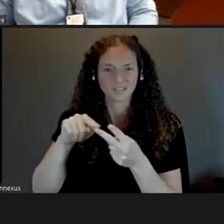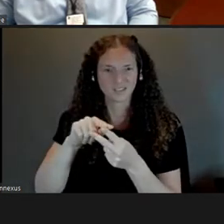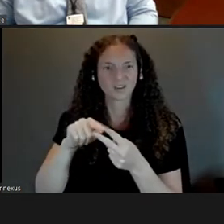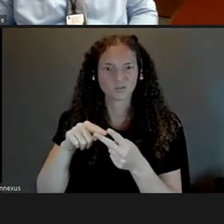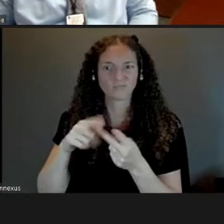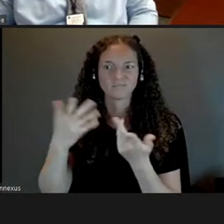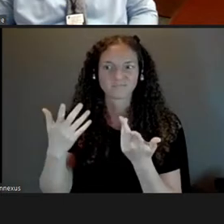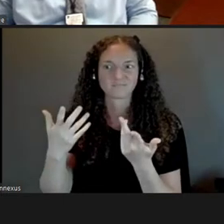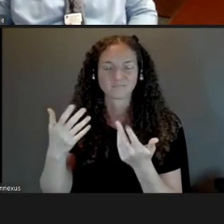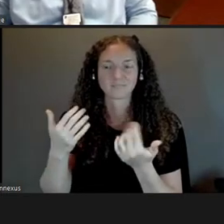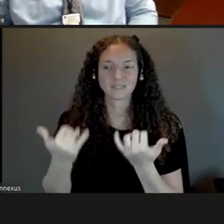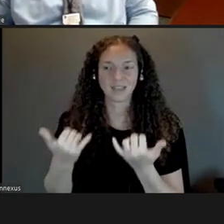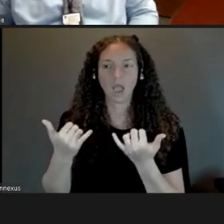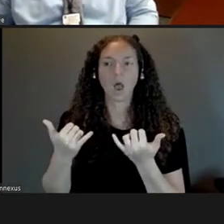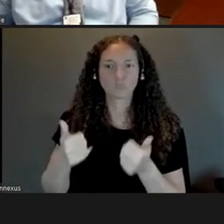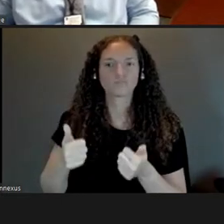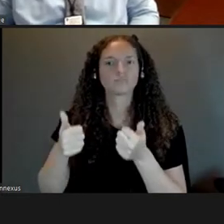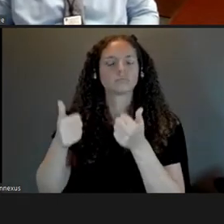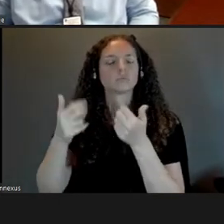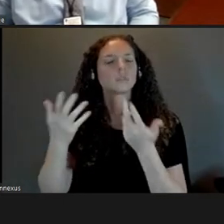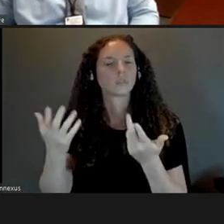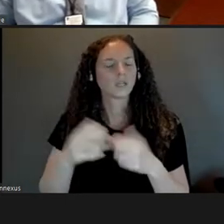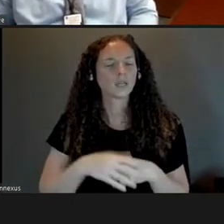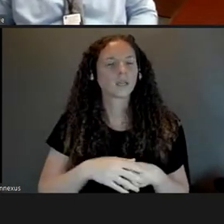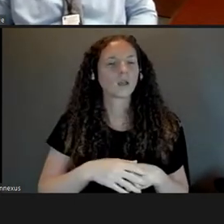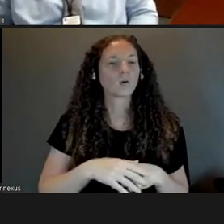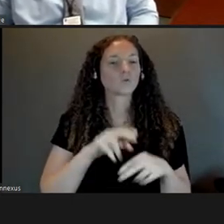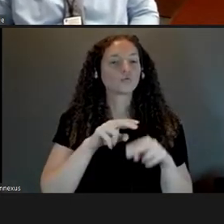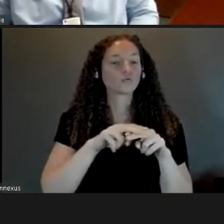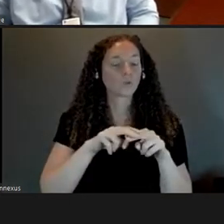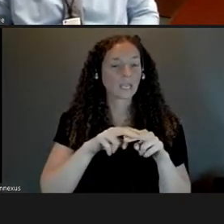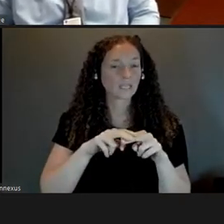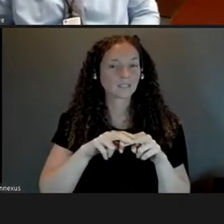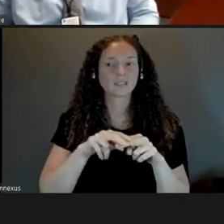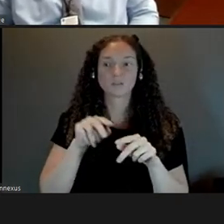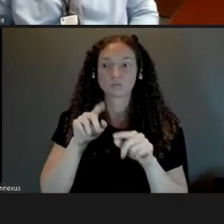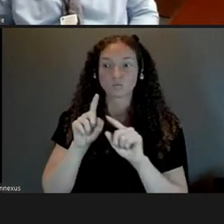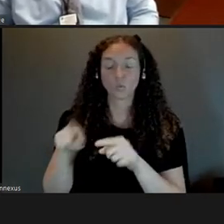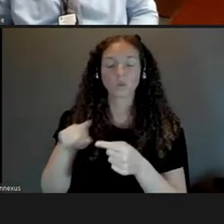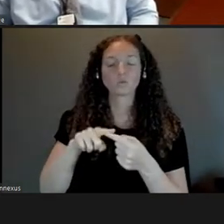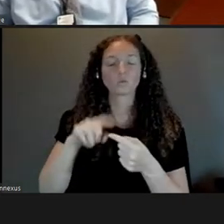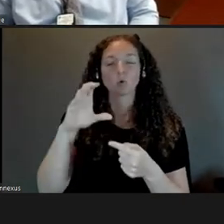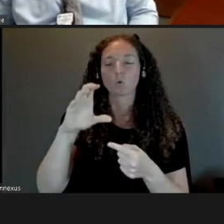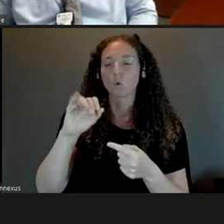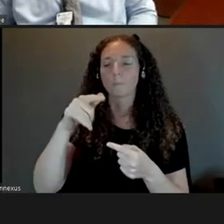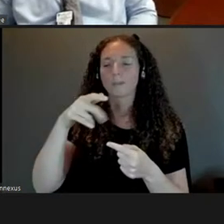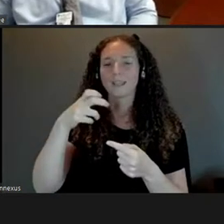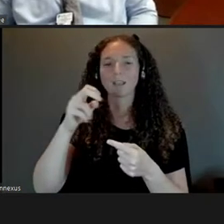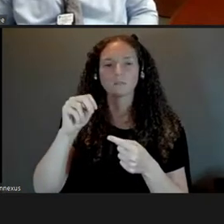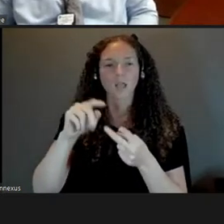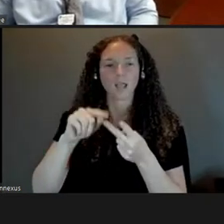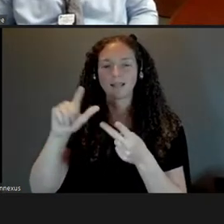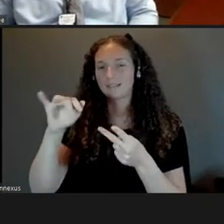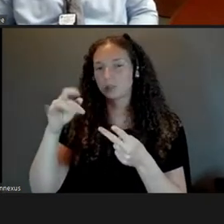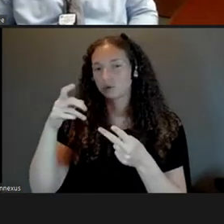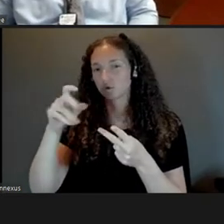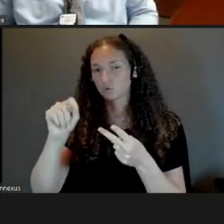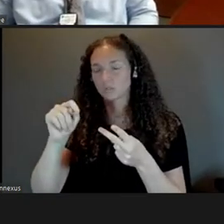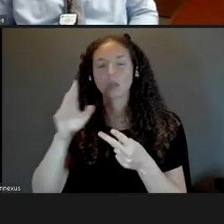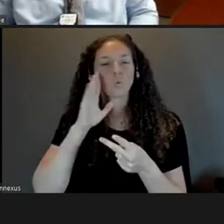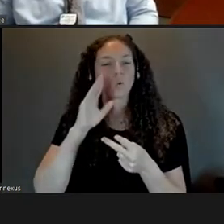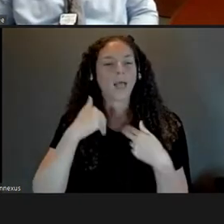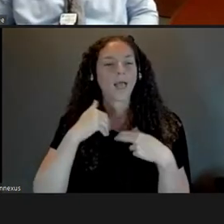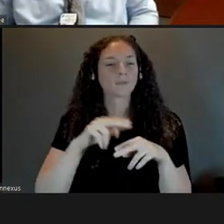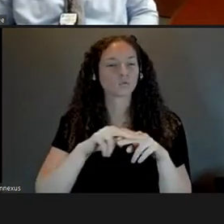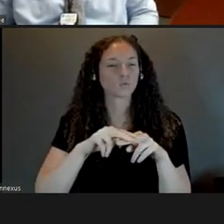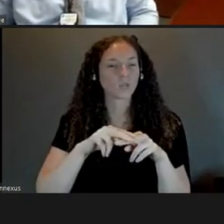lastly, train servicing Copaig and Lindenhurst will have a train arriving at an average of 33 minutes